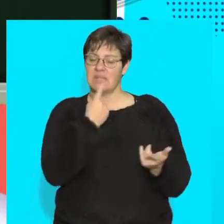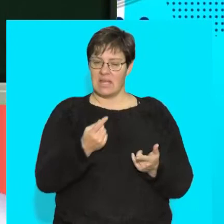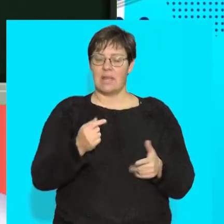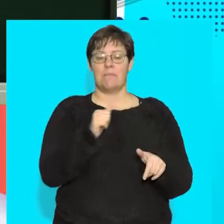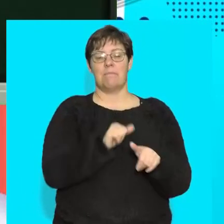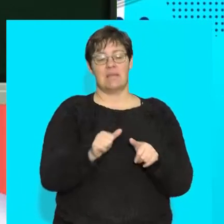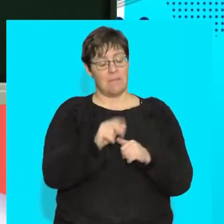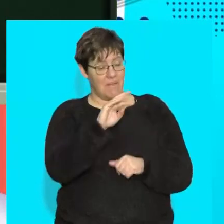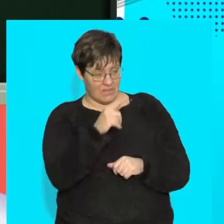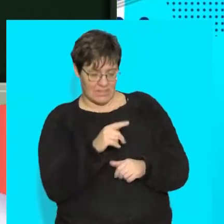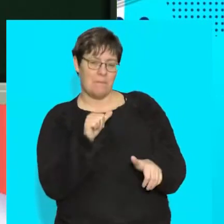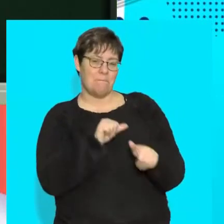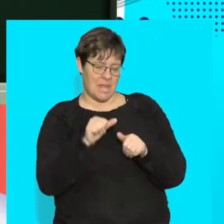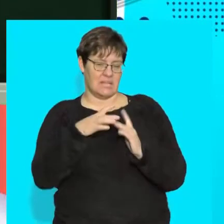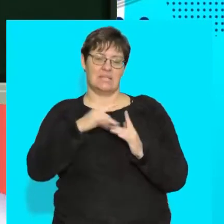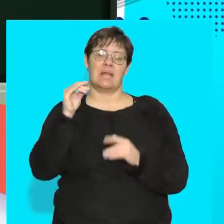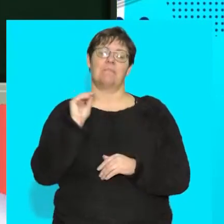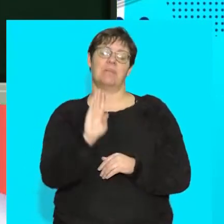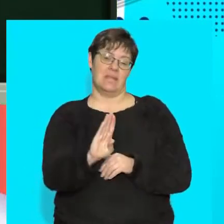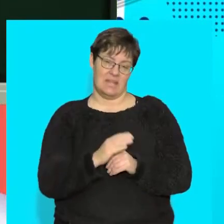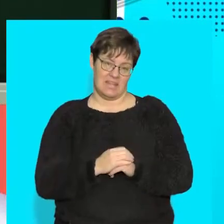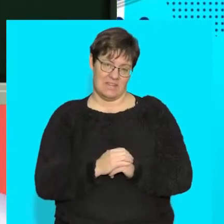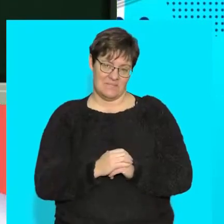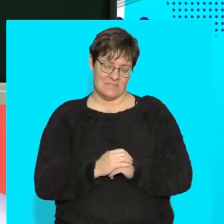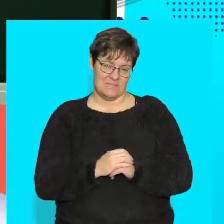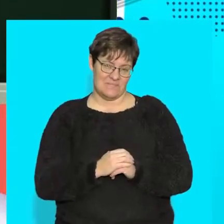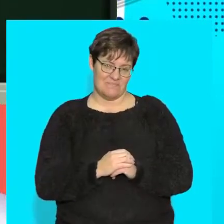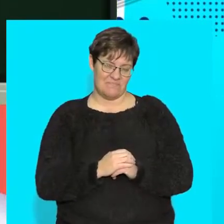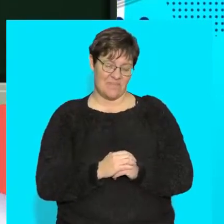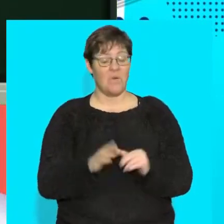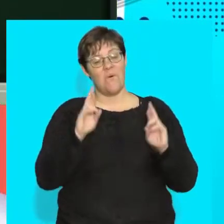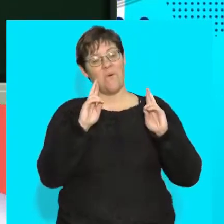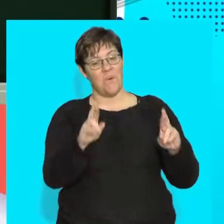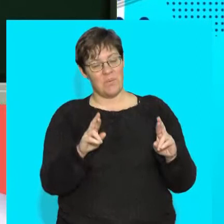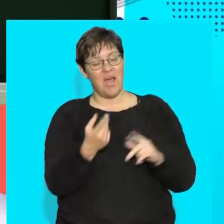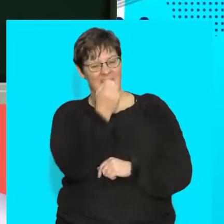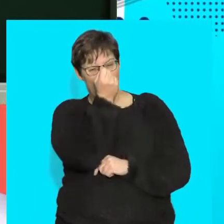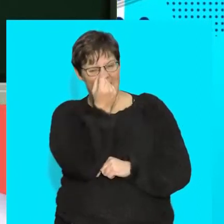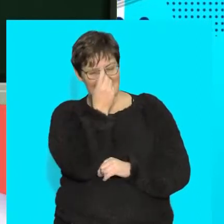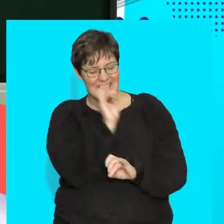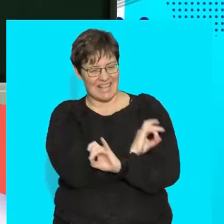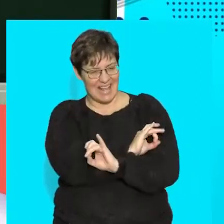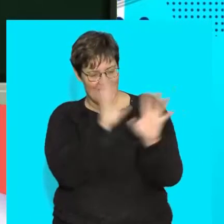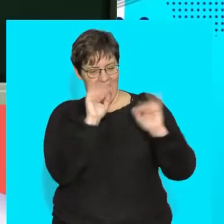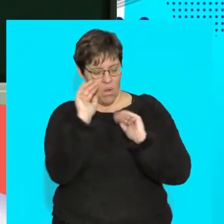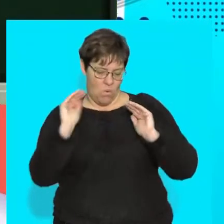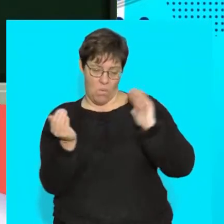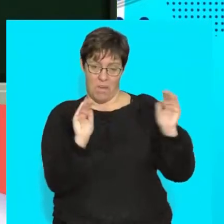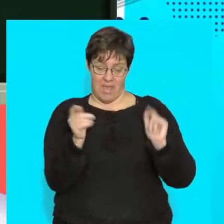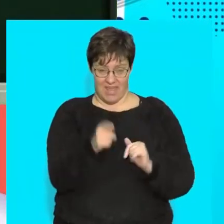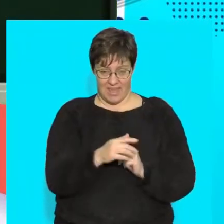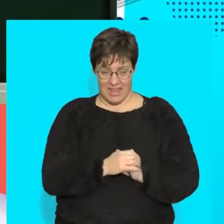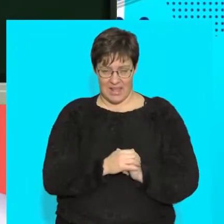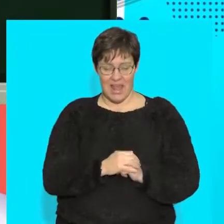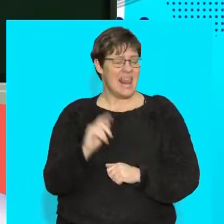say, Mavis, take option B. Anyways, guys, I really, really hope you understand now how to compare these loans.